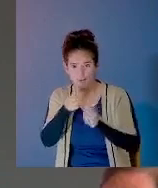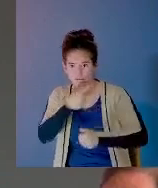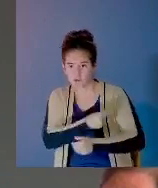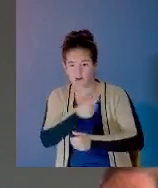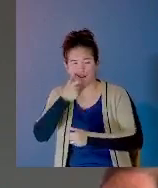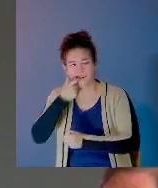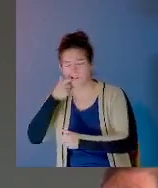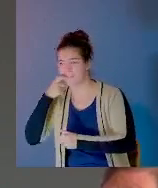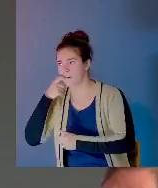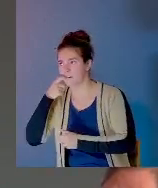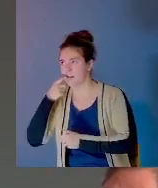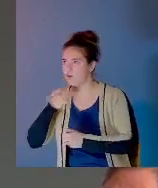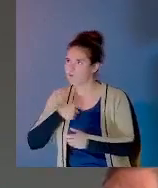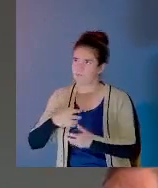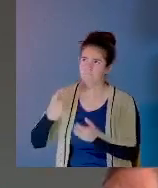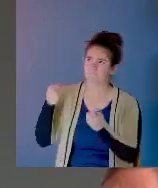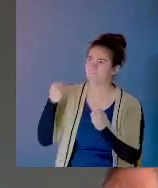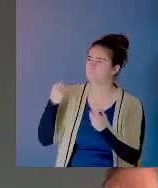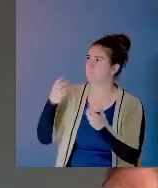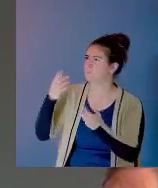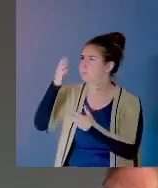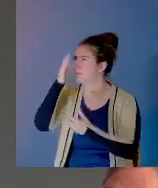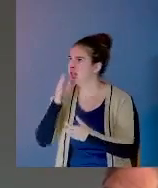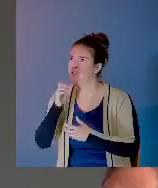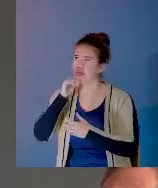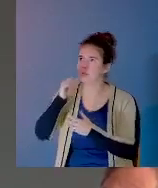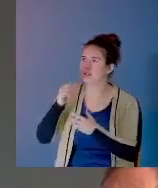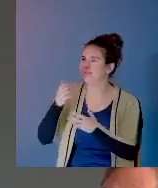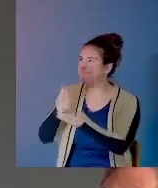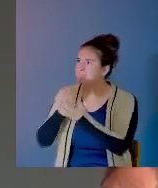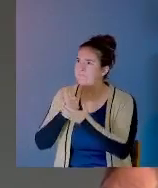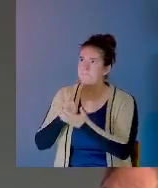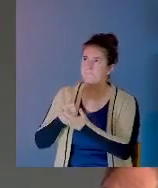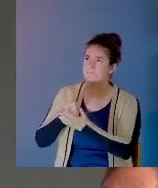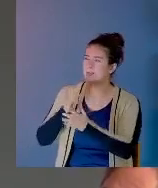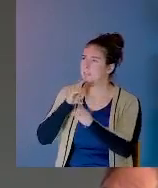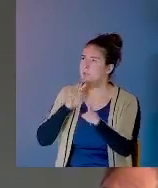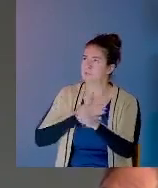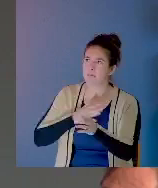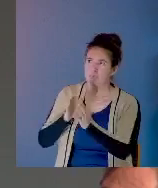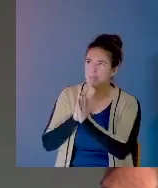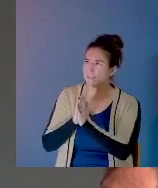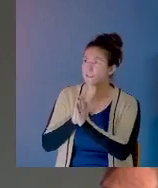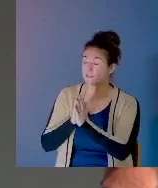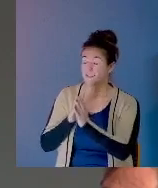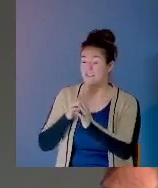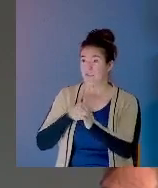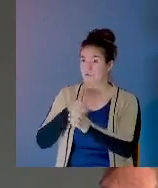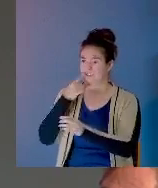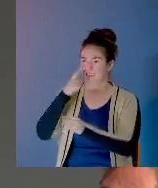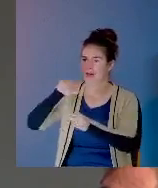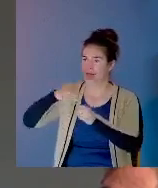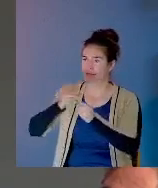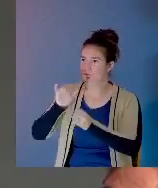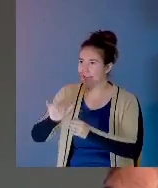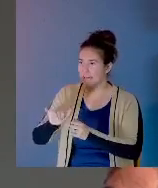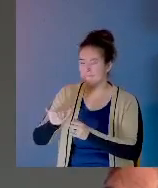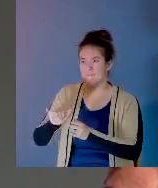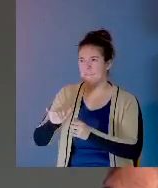you're not answering my prayers, you know, and I just remember getting so, and I was thinking about this, and I got so mad at God, and I just hardened my